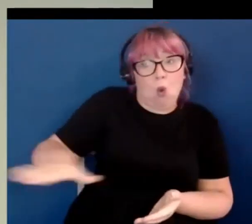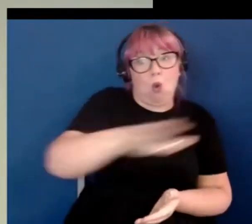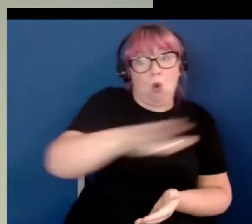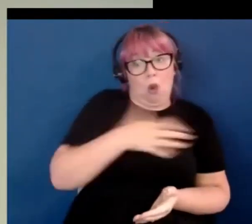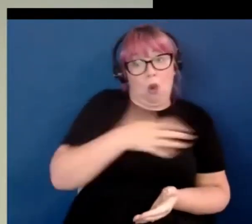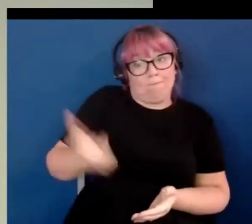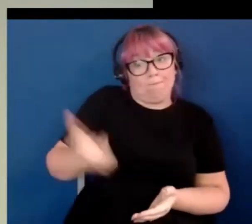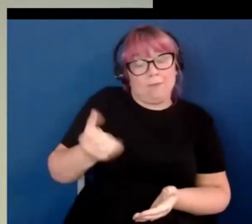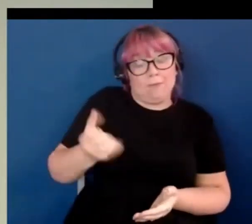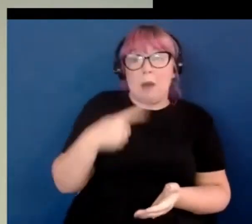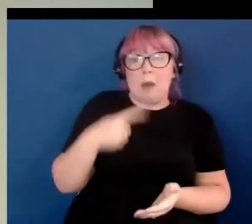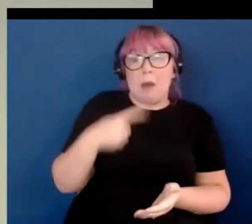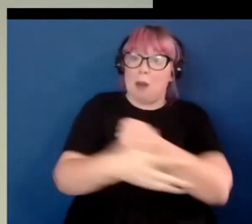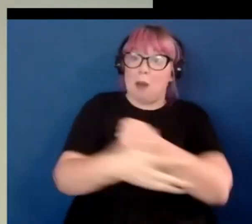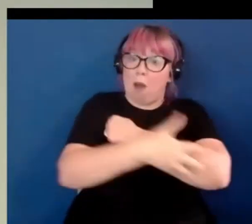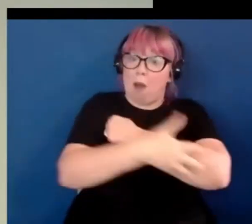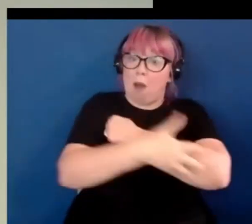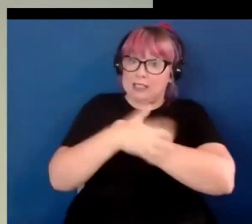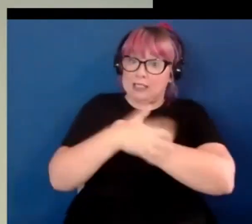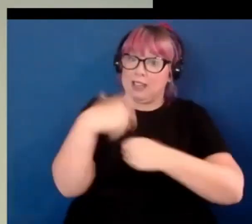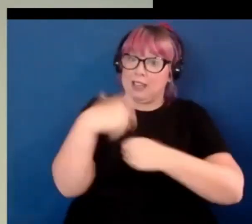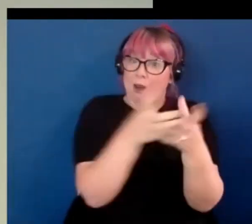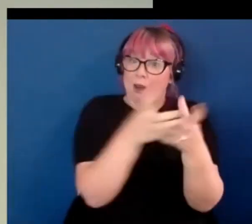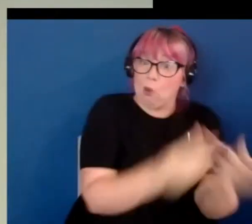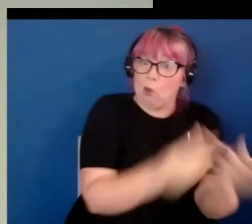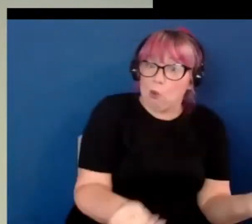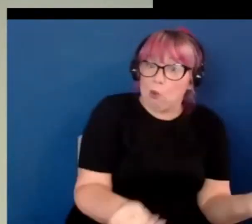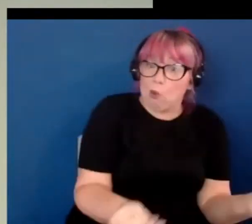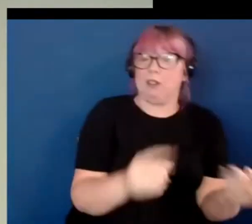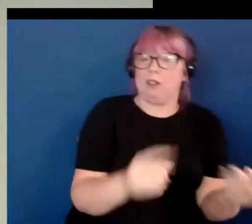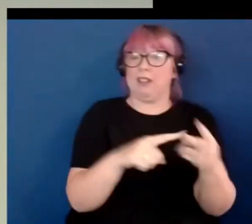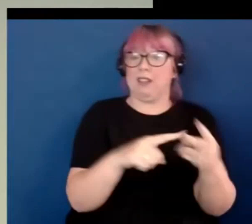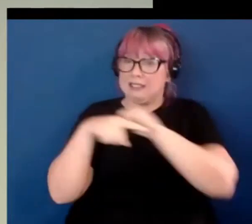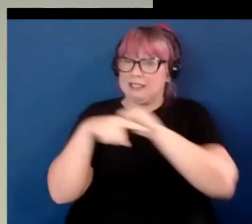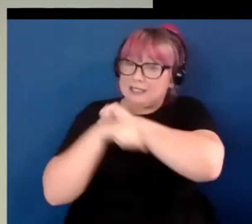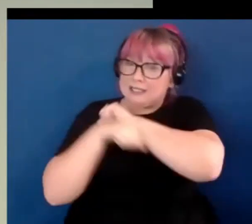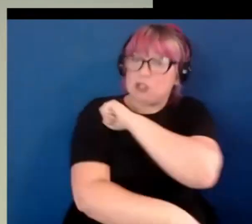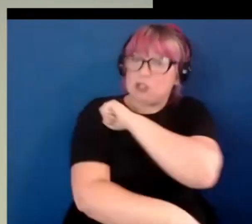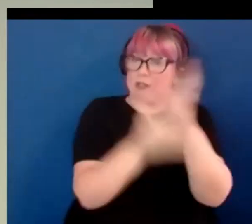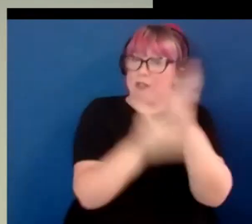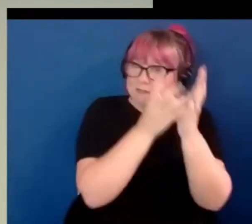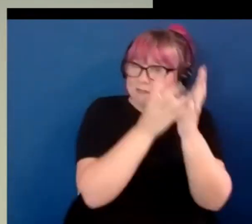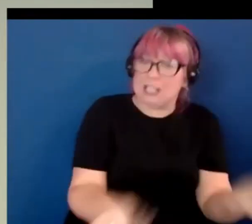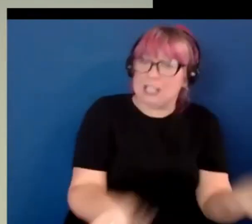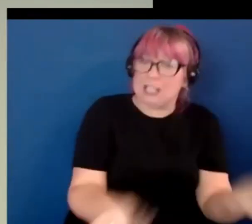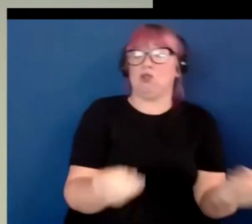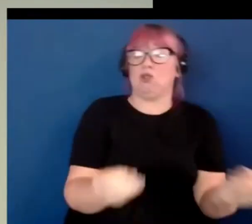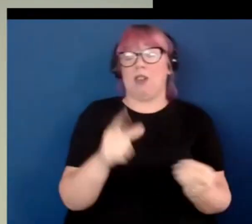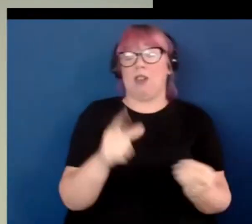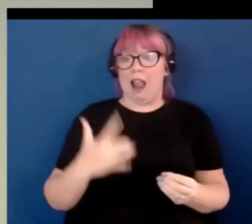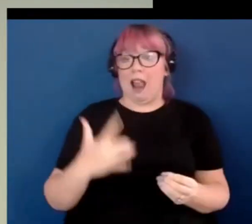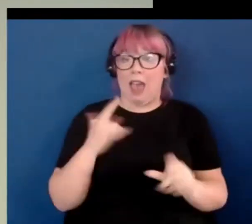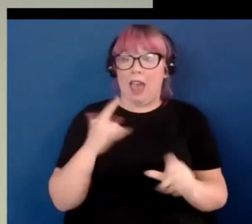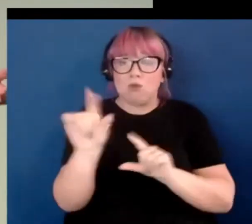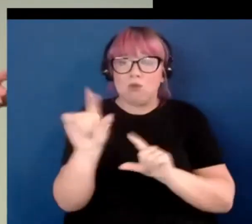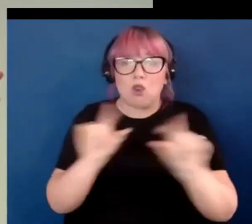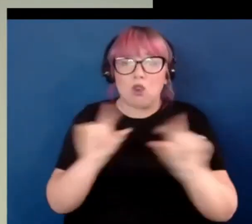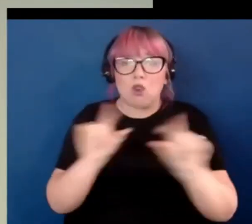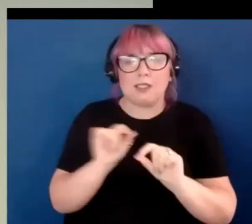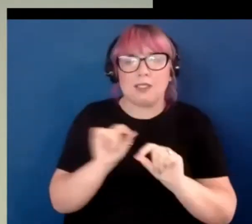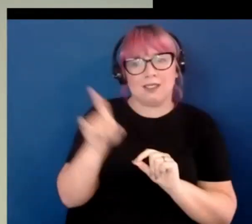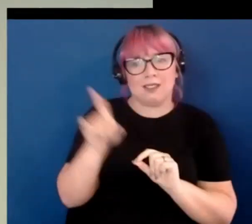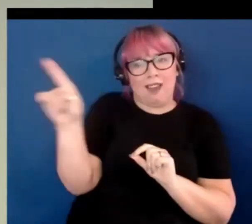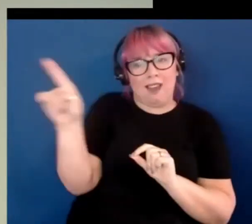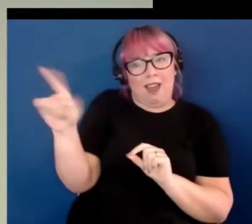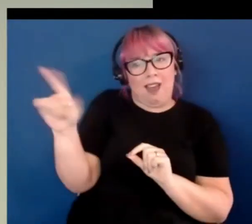can abolish destitution and give everyone more life choices. The choices the privileged often take for granted: to study, change